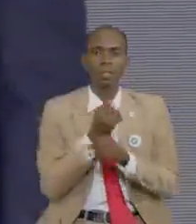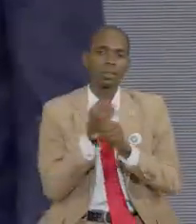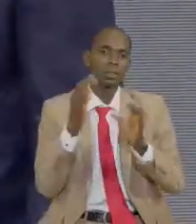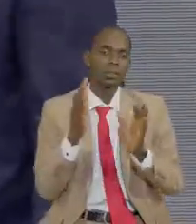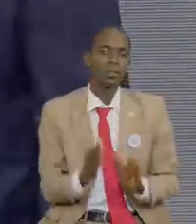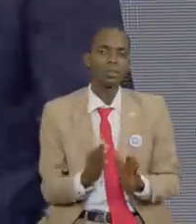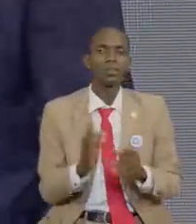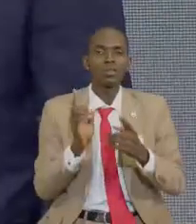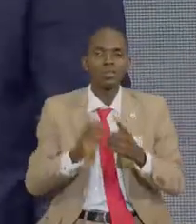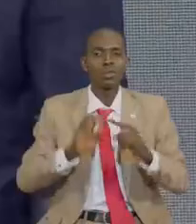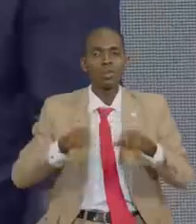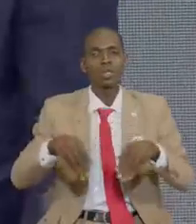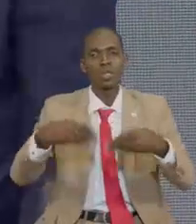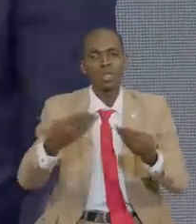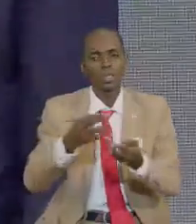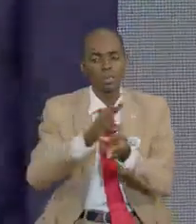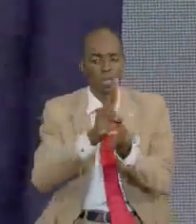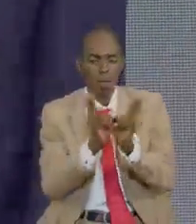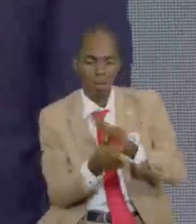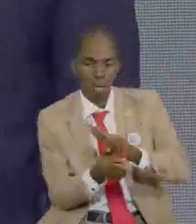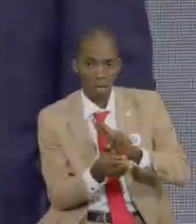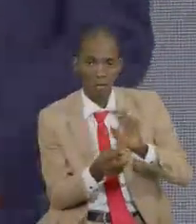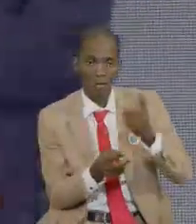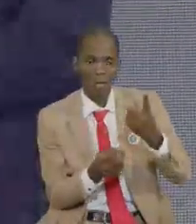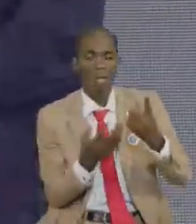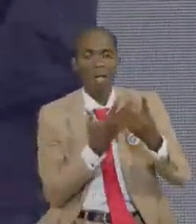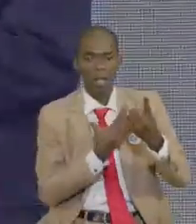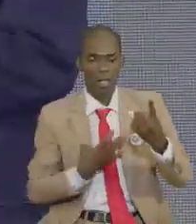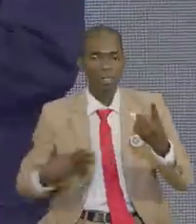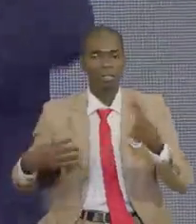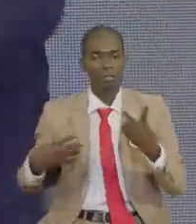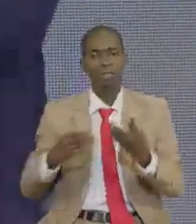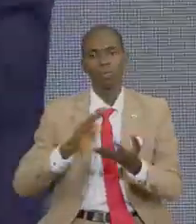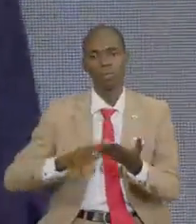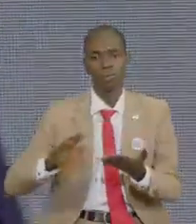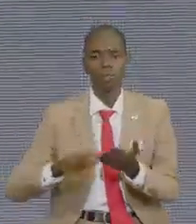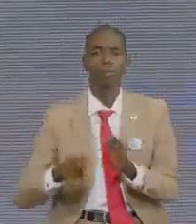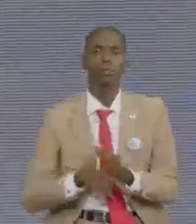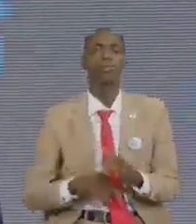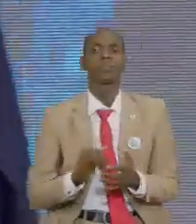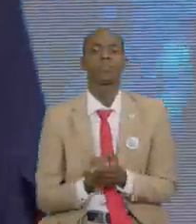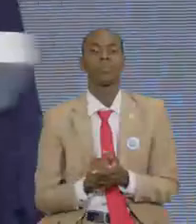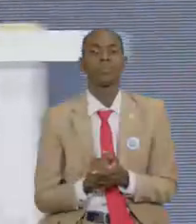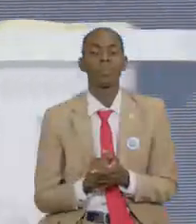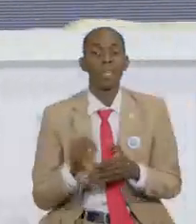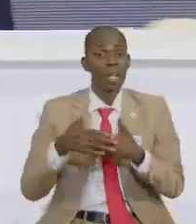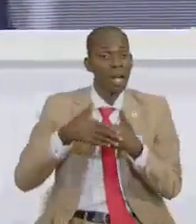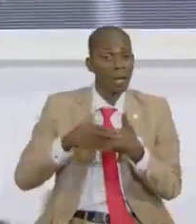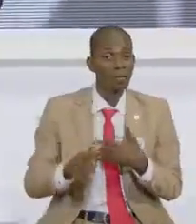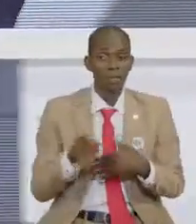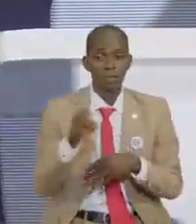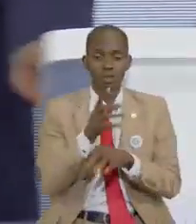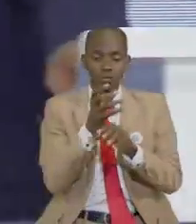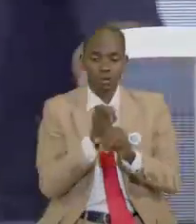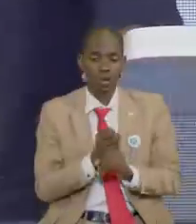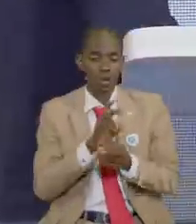give repentance and forgiveness. After he has given us that repentance,